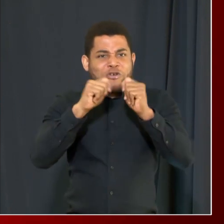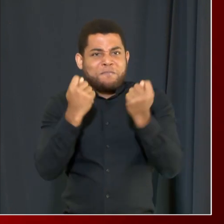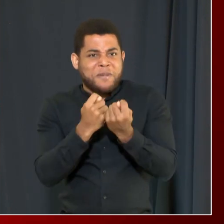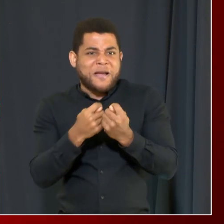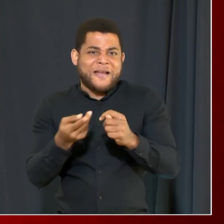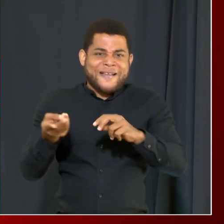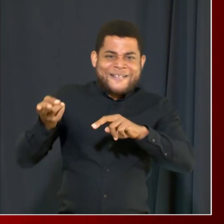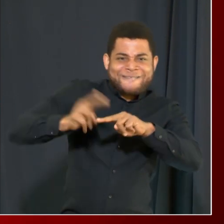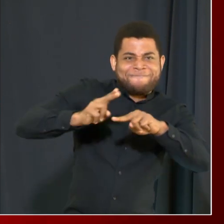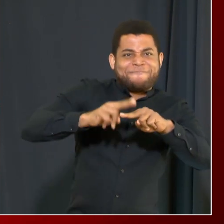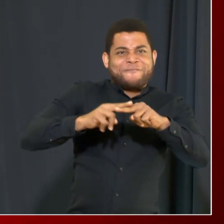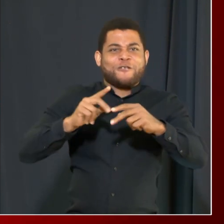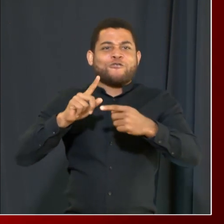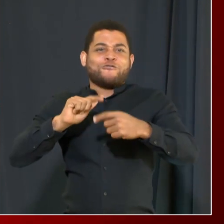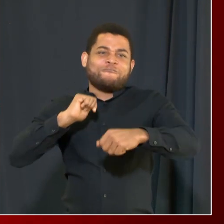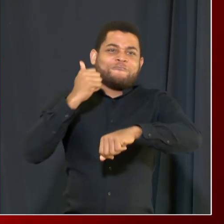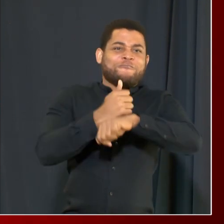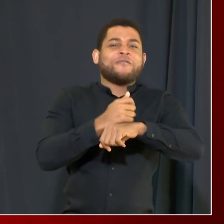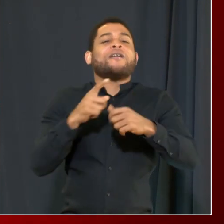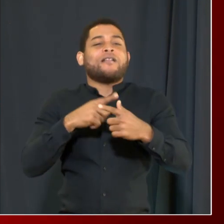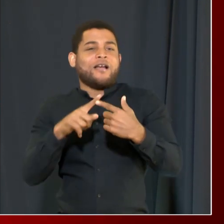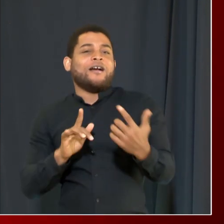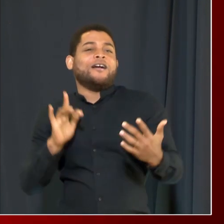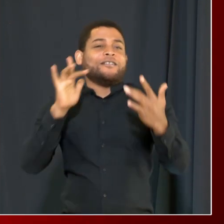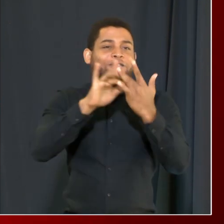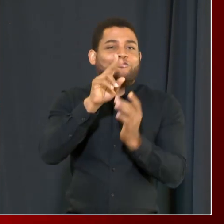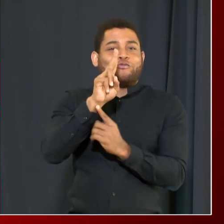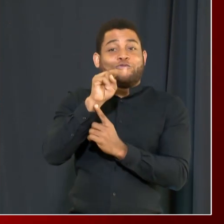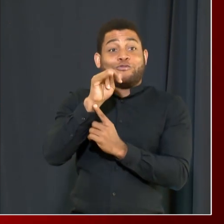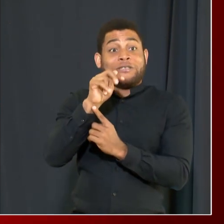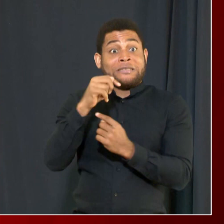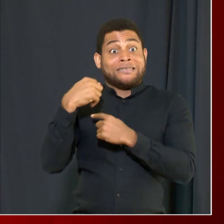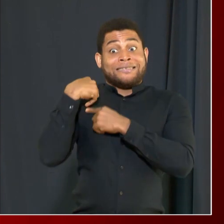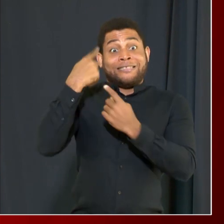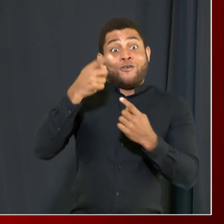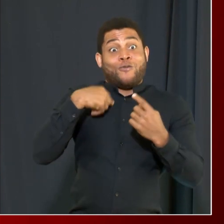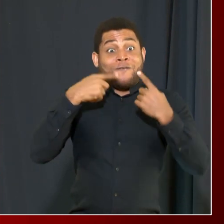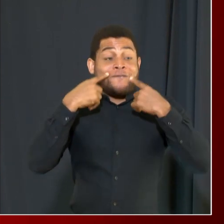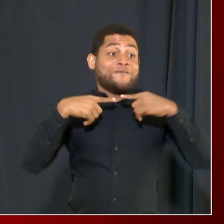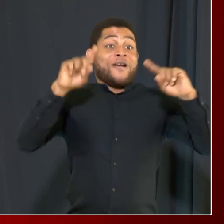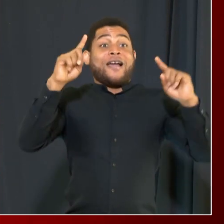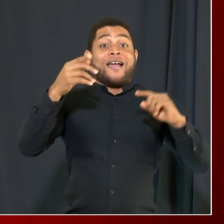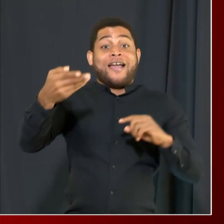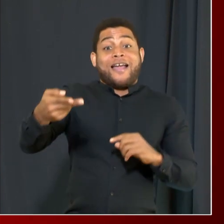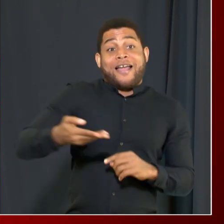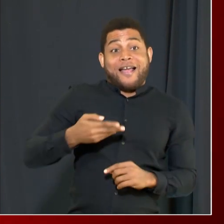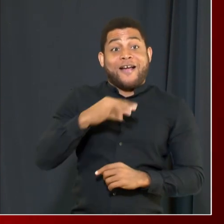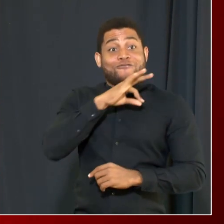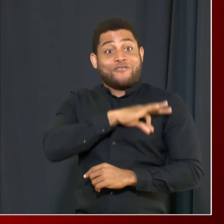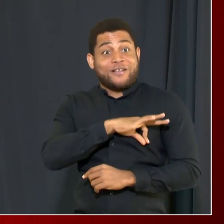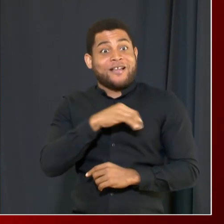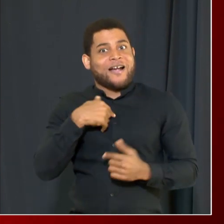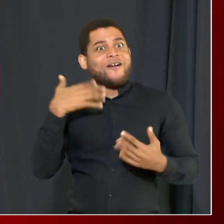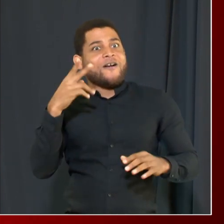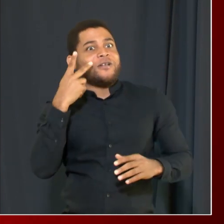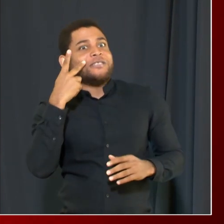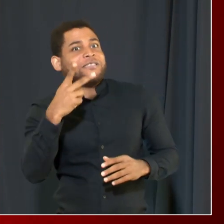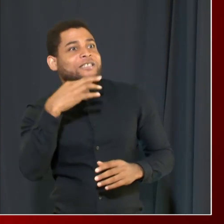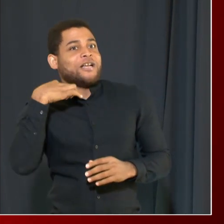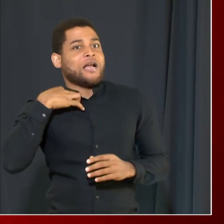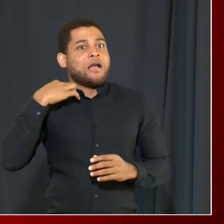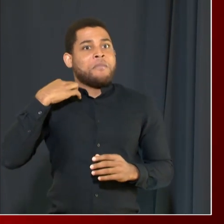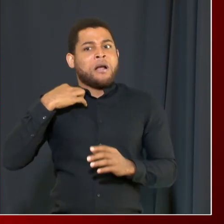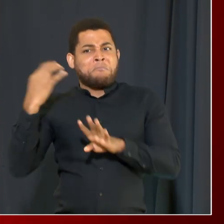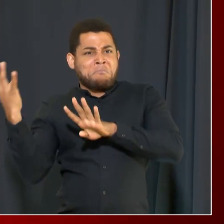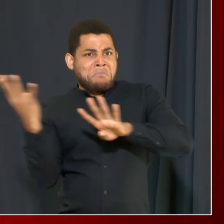unit. Since the announcement last year of the hiring bonus, the Metropolitan Police Department has seen our candidate pool pipeline grow